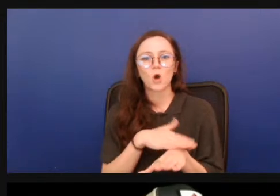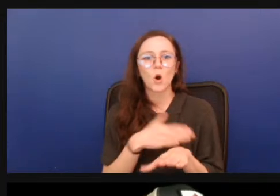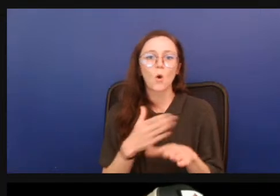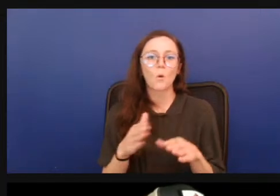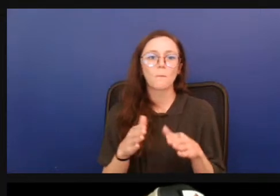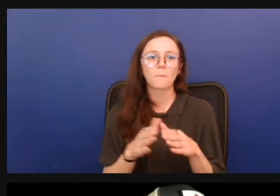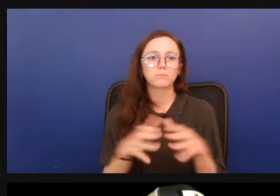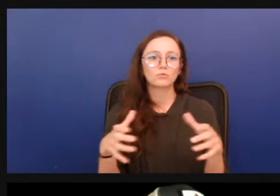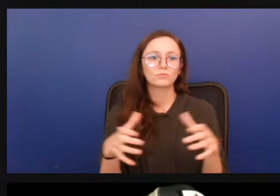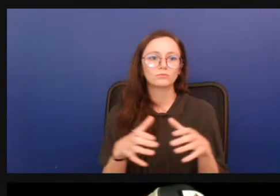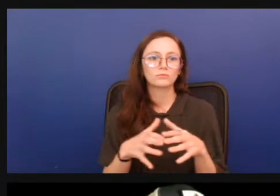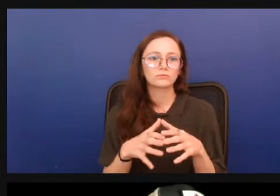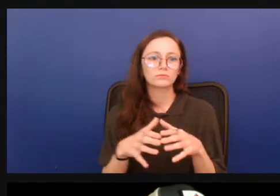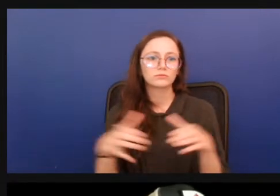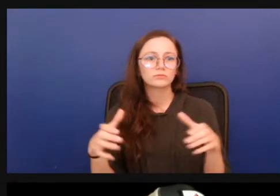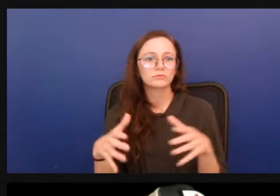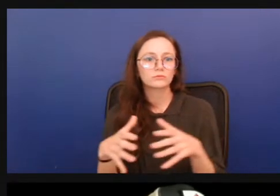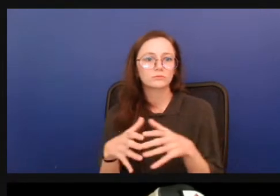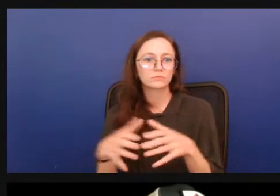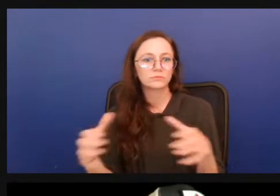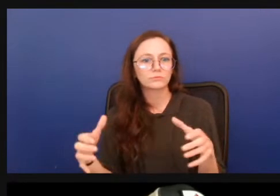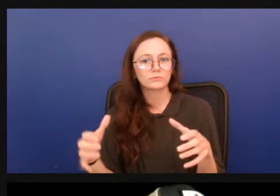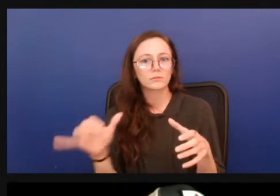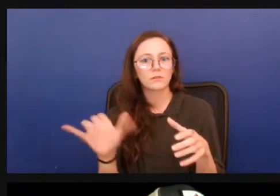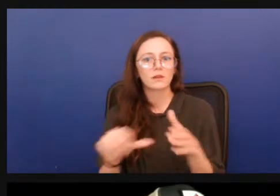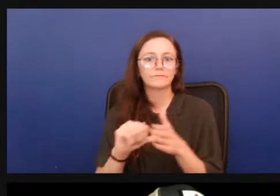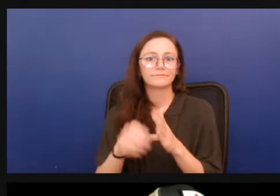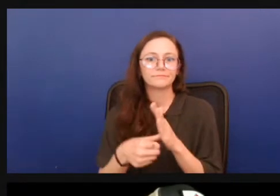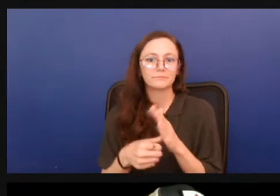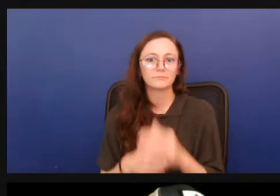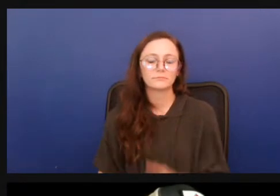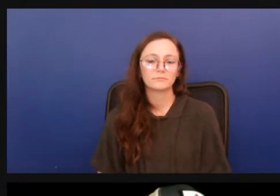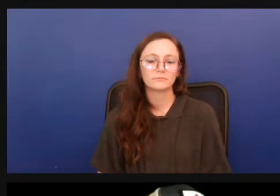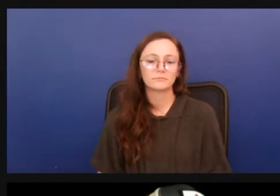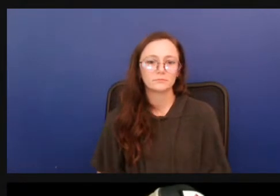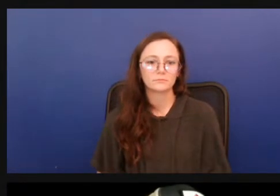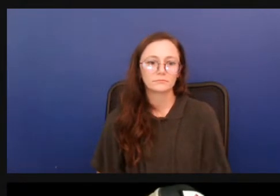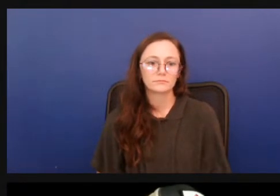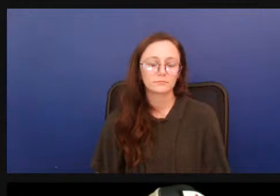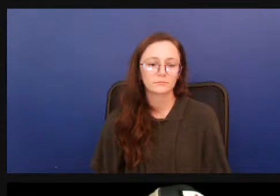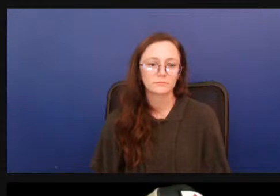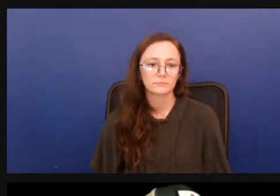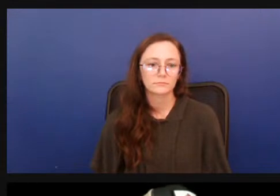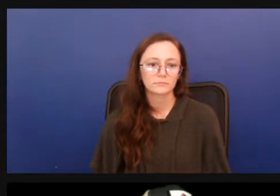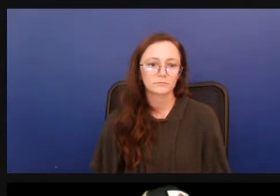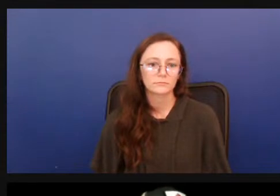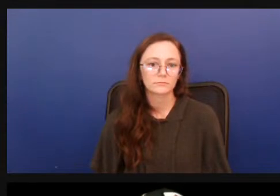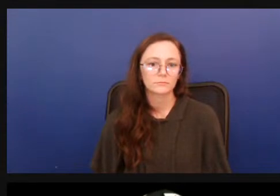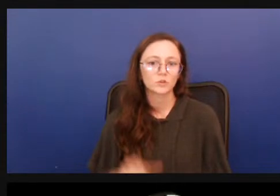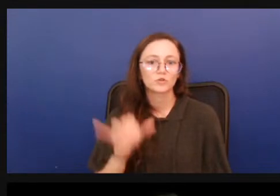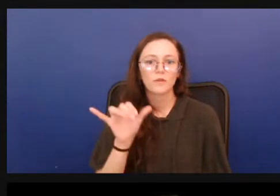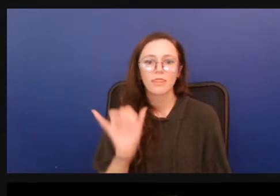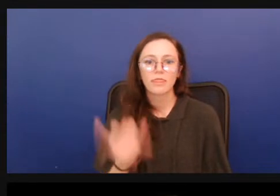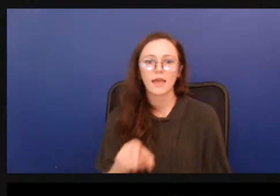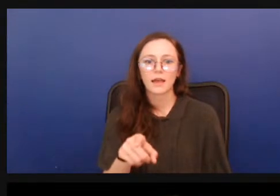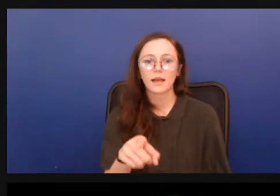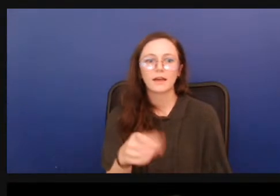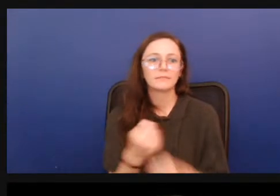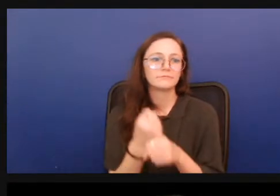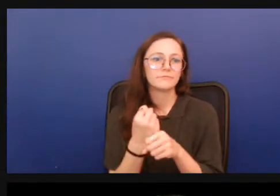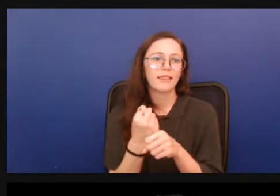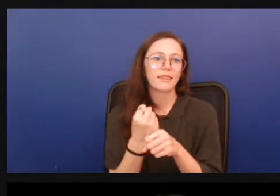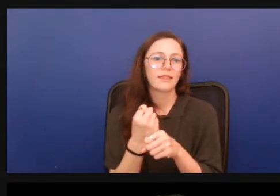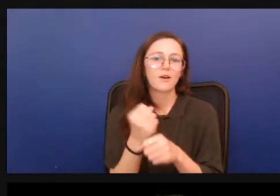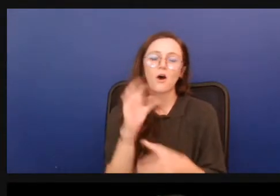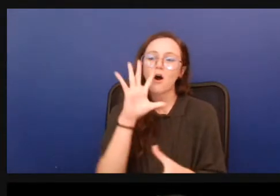while, almost erupt once in a while, perhaps too. So here's a context of the whole last year, earthquakes per